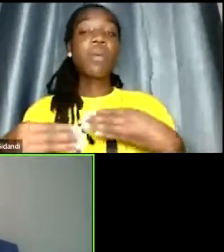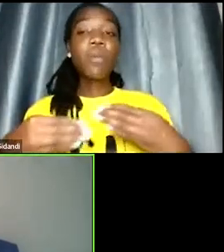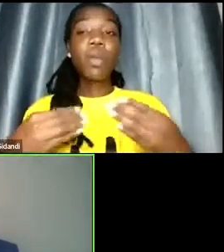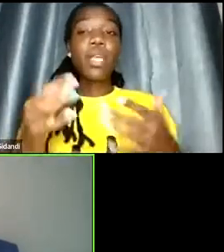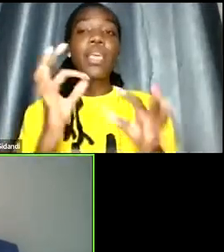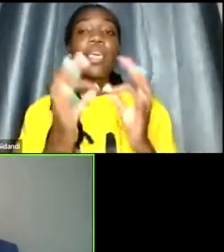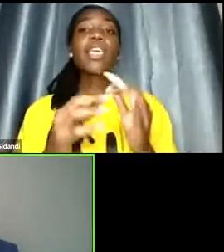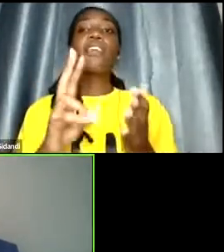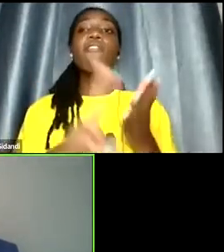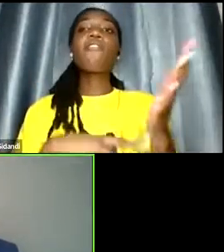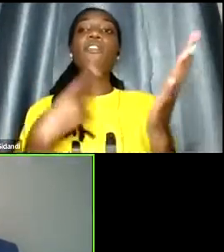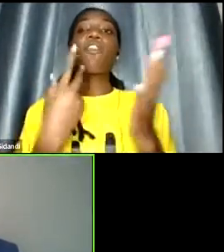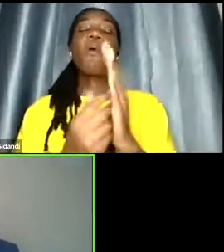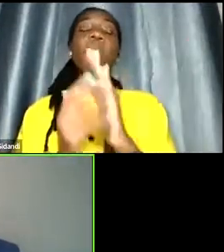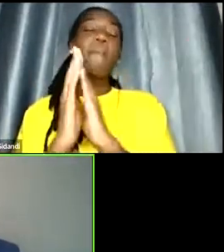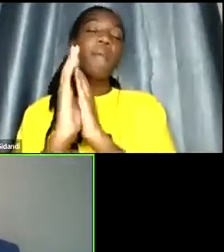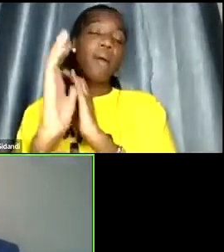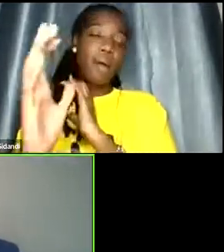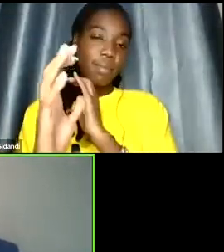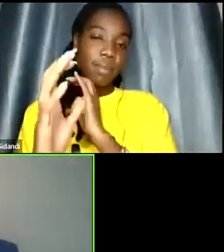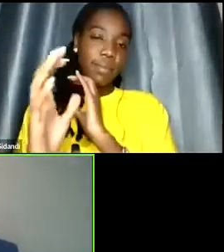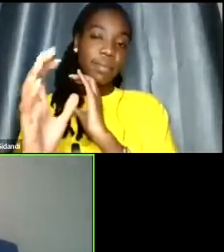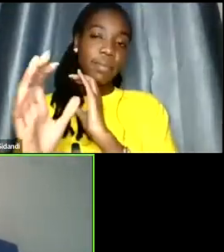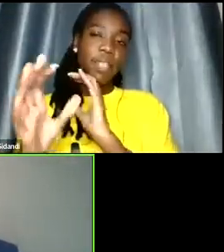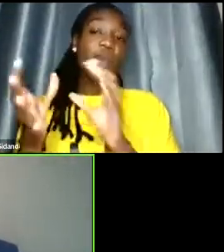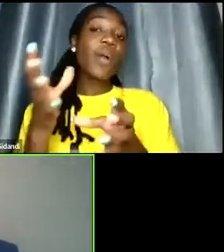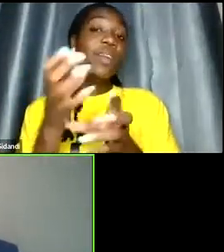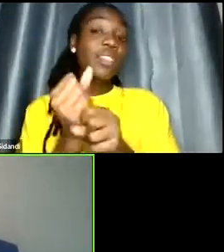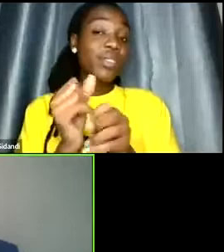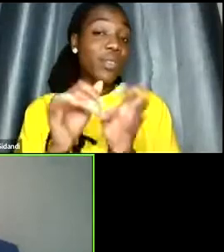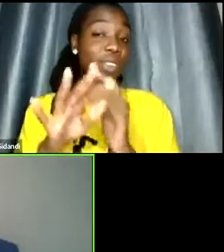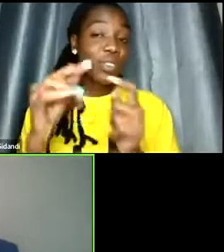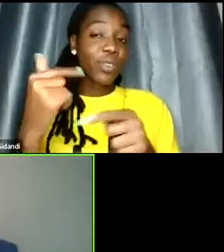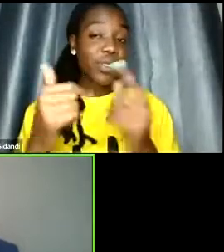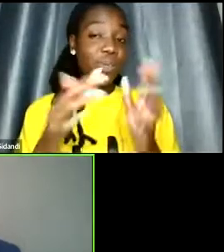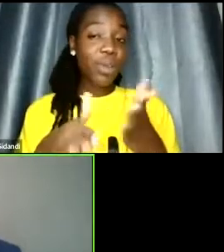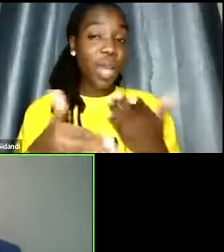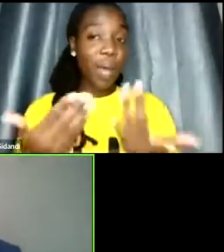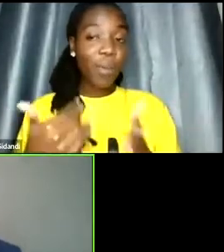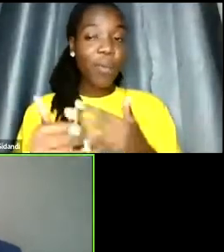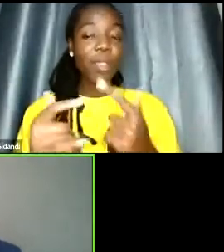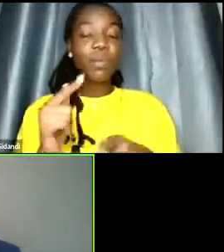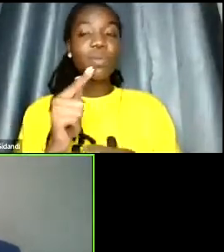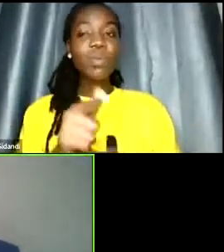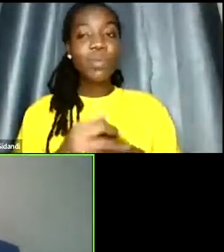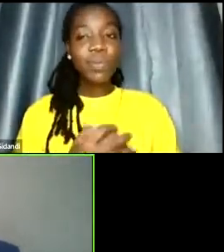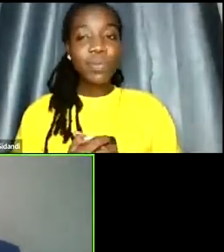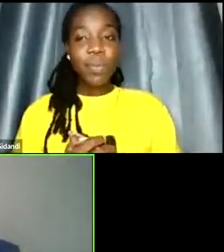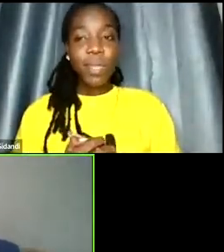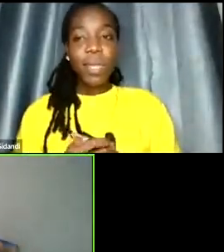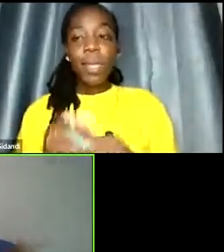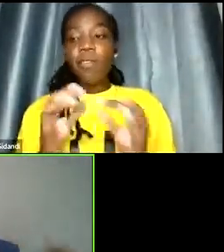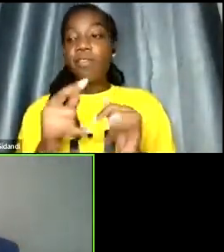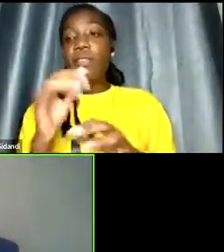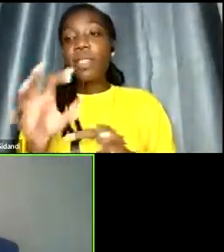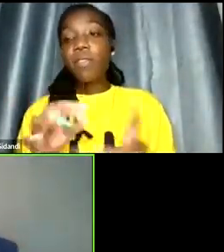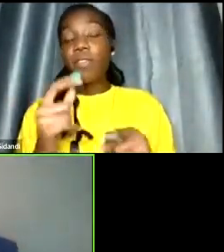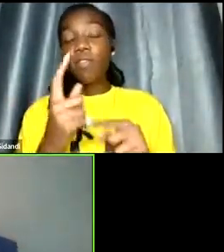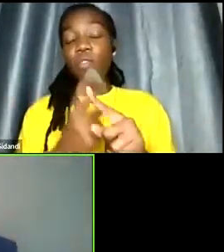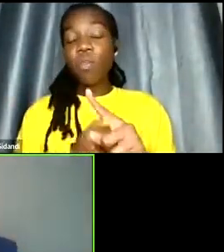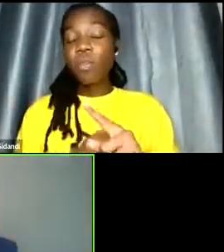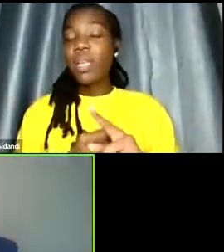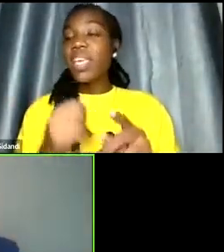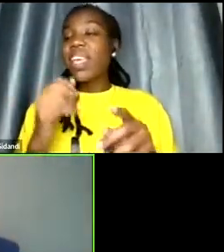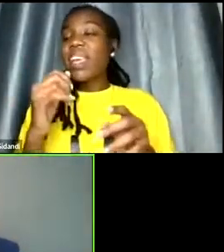we say proverbially, how will your organization continue without you? Do you suffer from founder syndrome, that in your absence, nobody else can